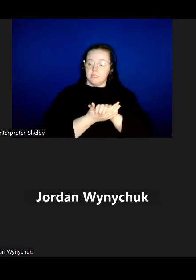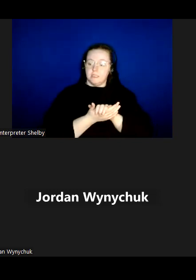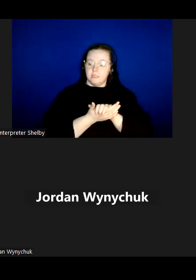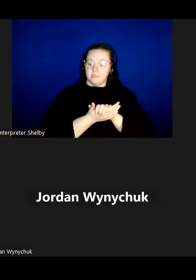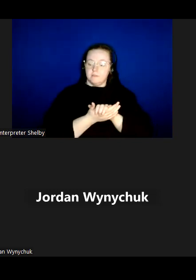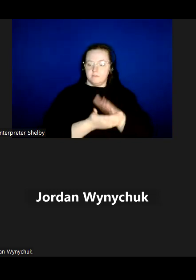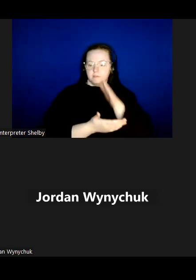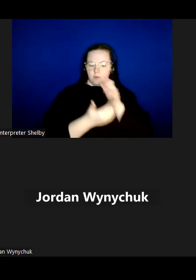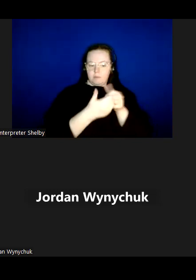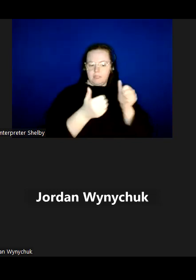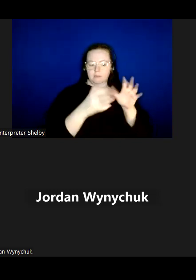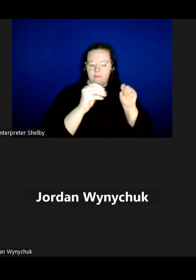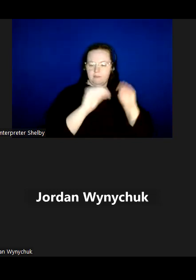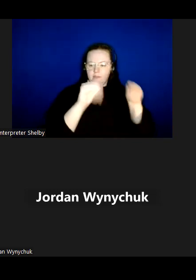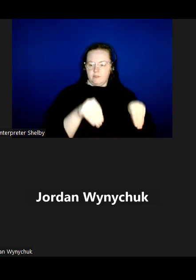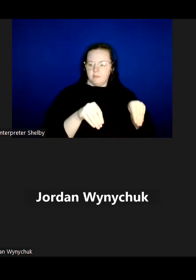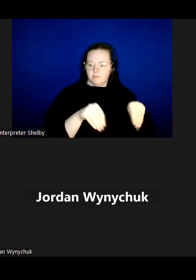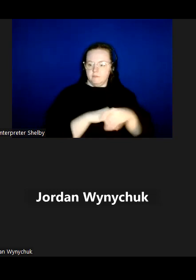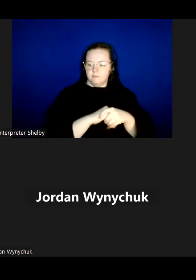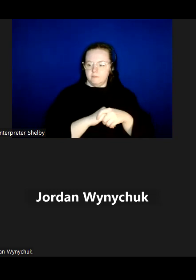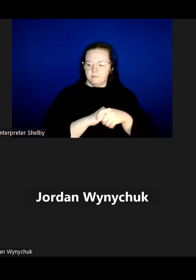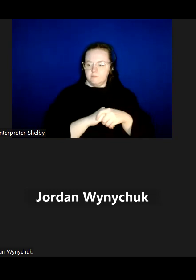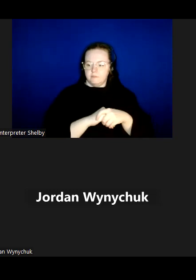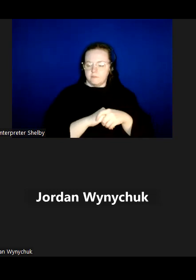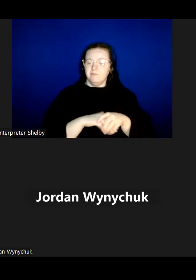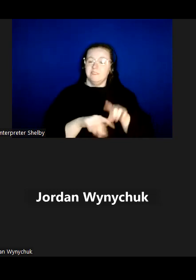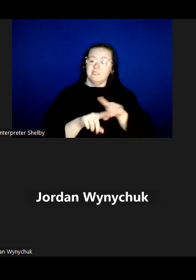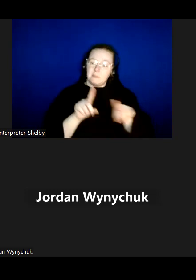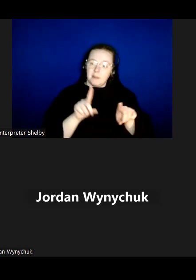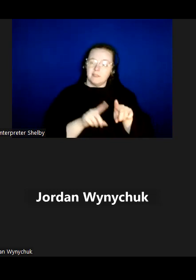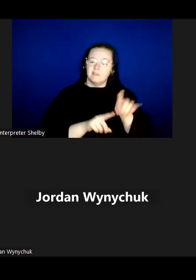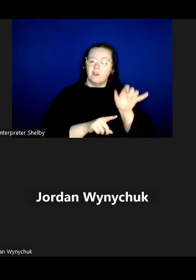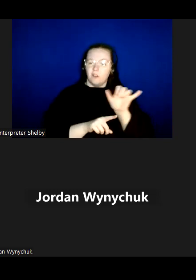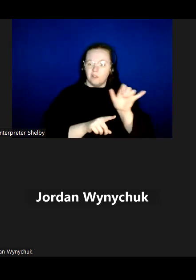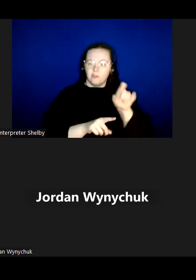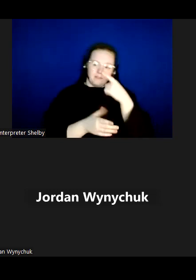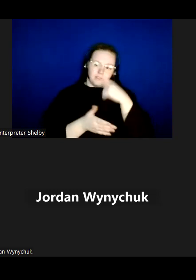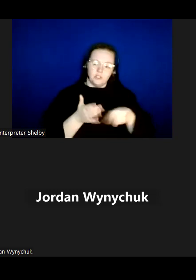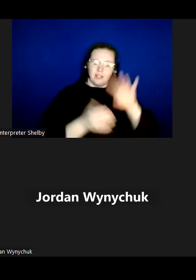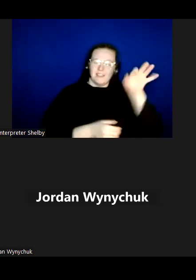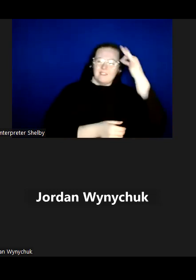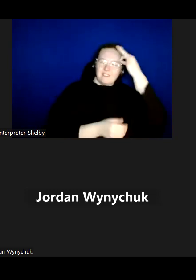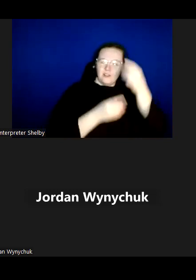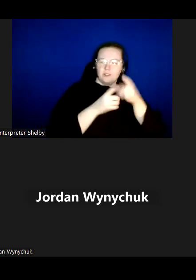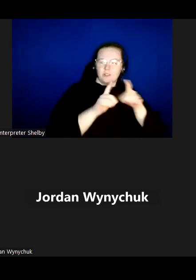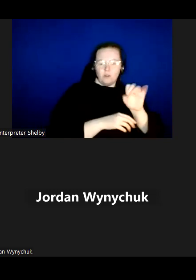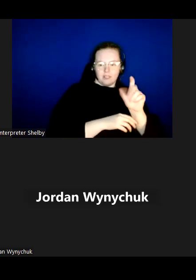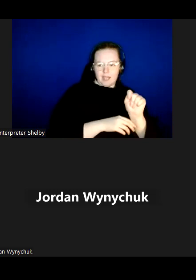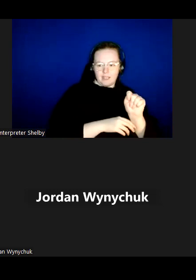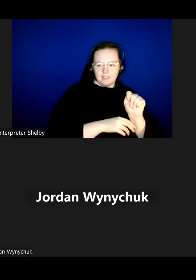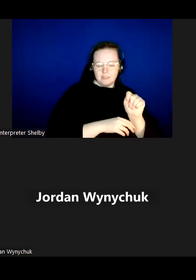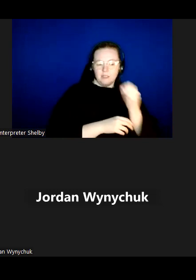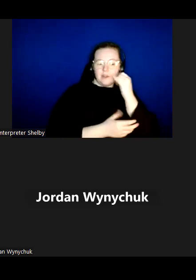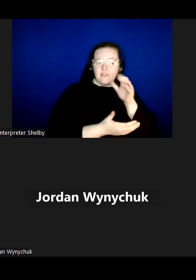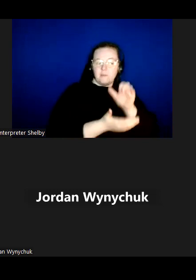it's going to be split 50-50. But also you need to look at the Federal Divorce Act as well. So there's two acts that are in play when it comes to a